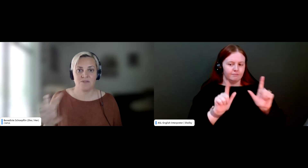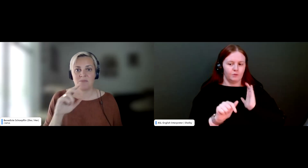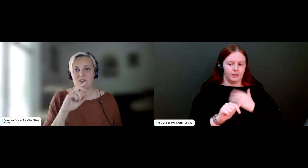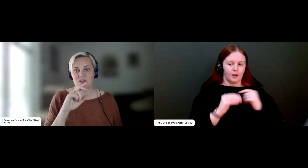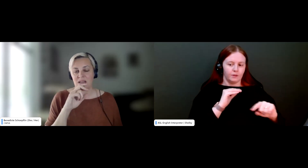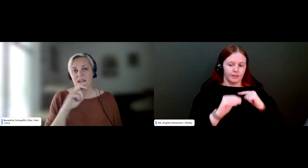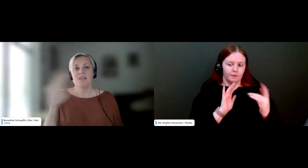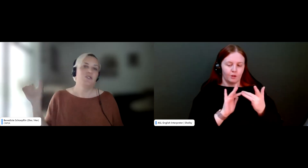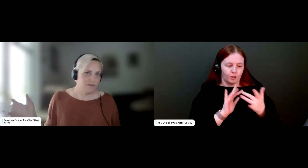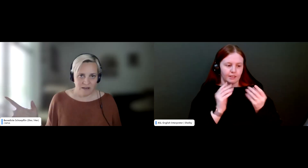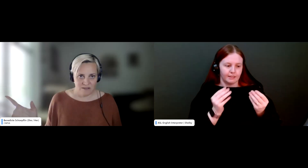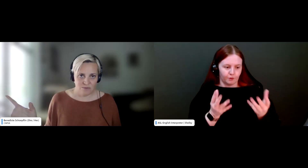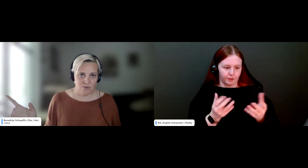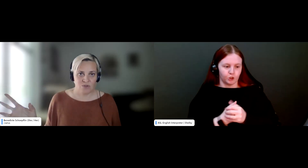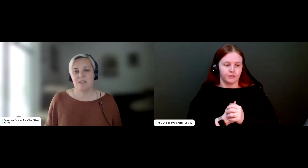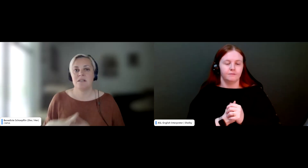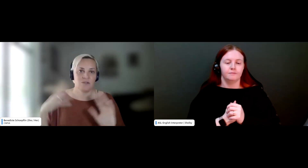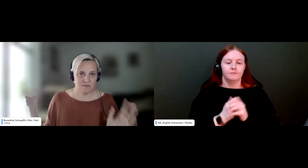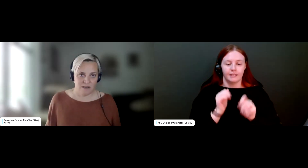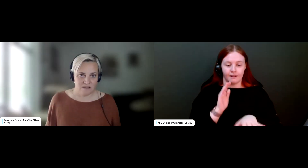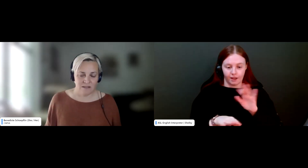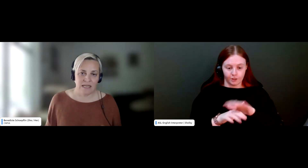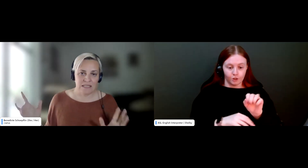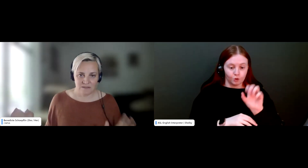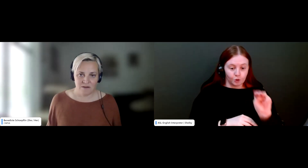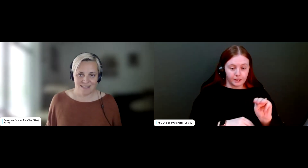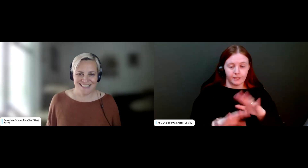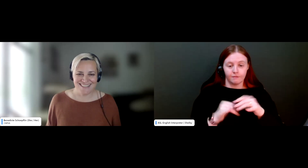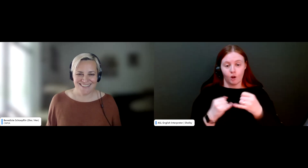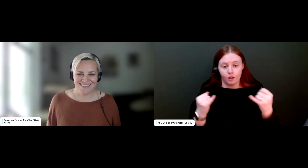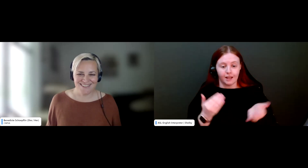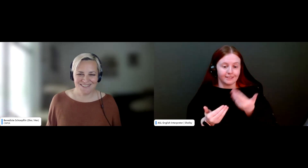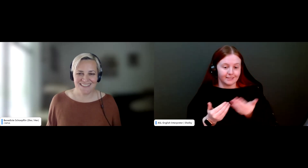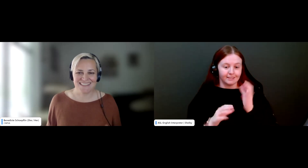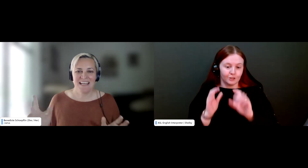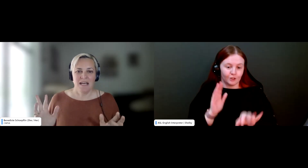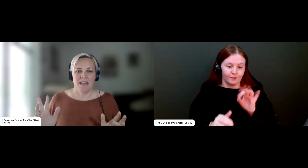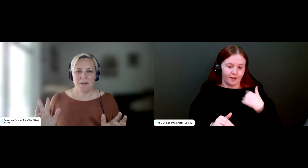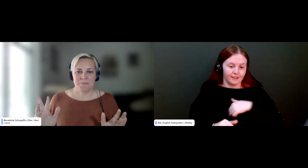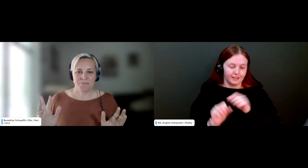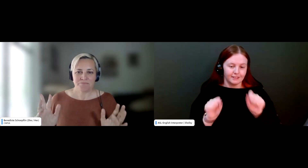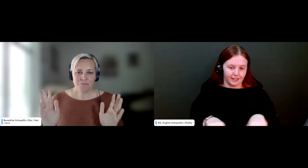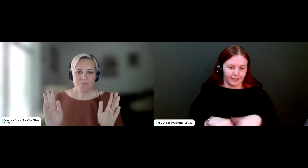contact information. You can find us through social media. You can find us online. It's fairly easy to get a hold of us.